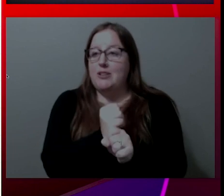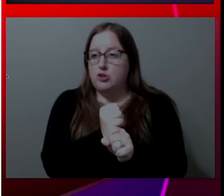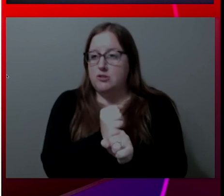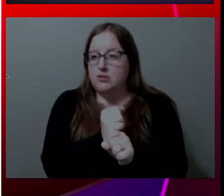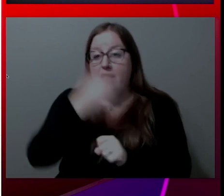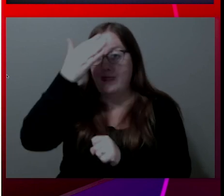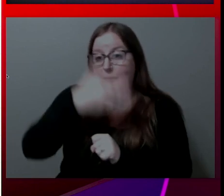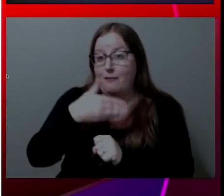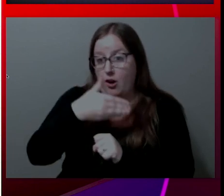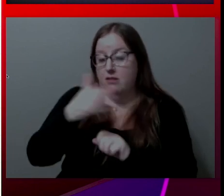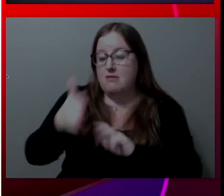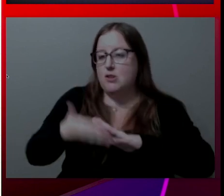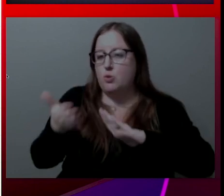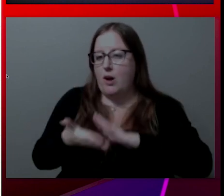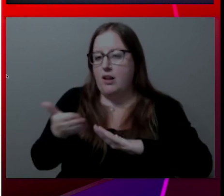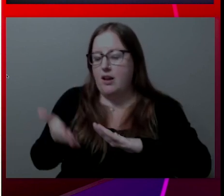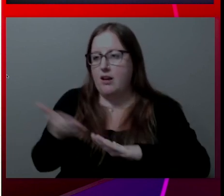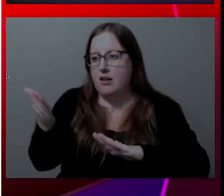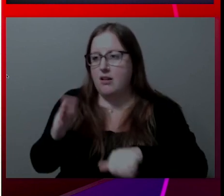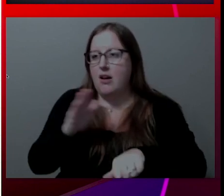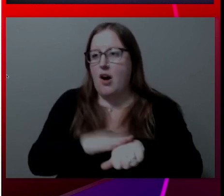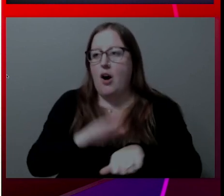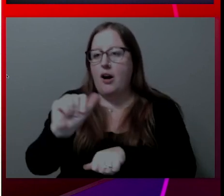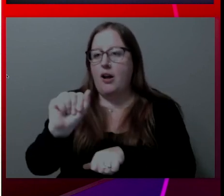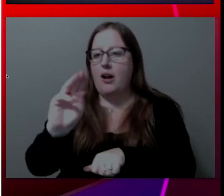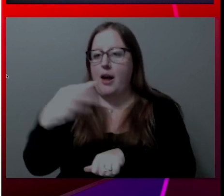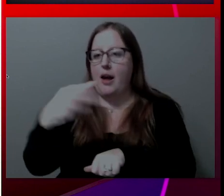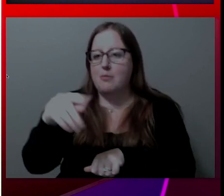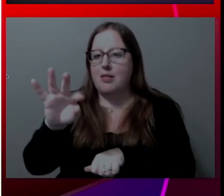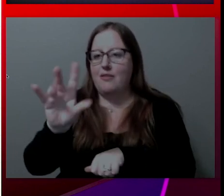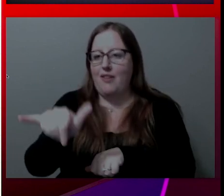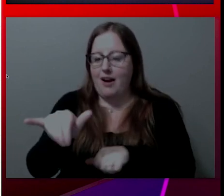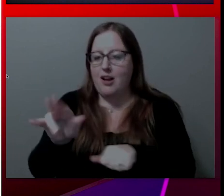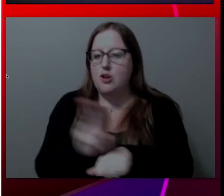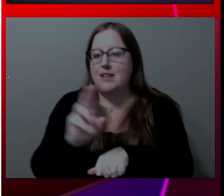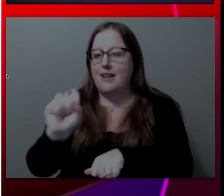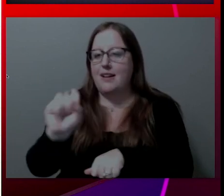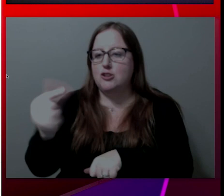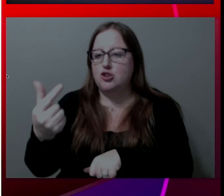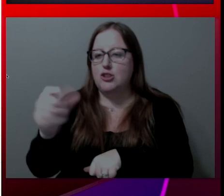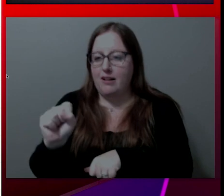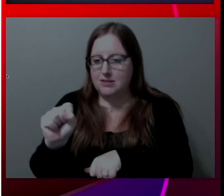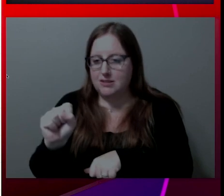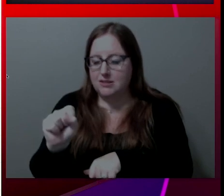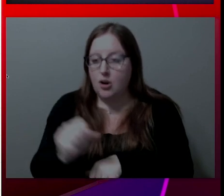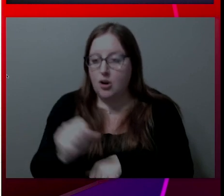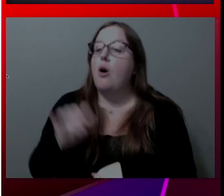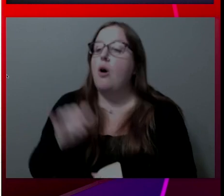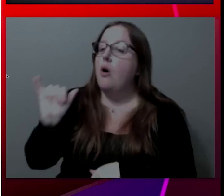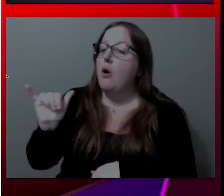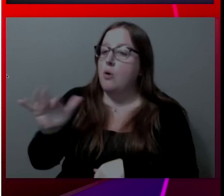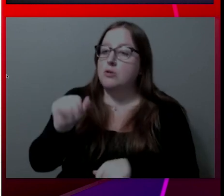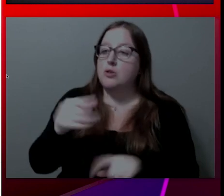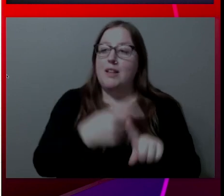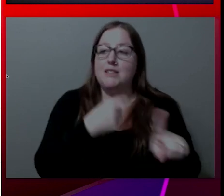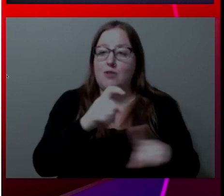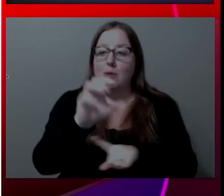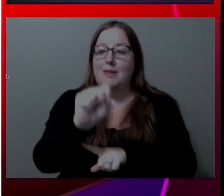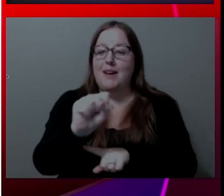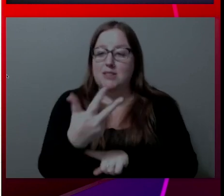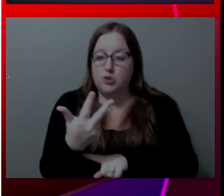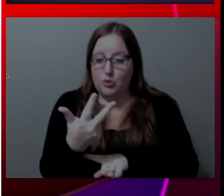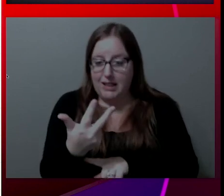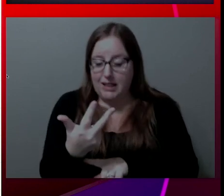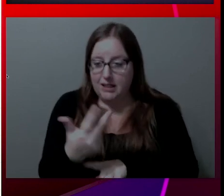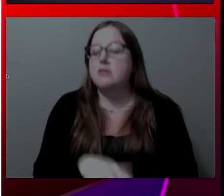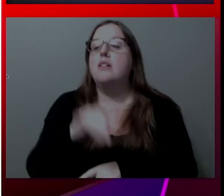is running on Amplify using Next.js, which is so that's the part that's coming straight out of Amazon S3. Then. Yep. Yeah. So this